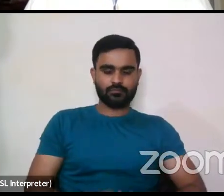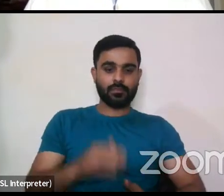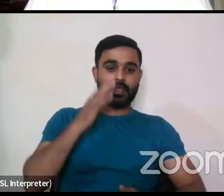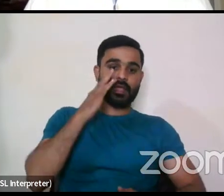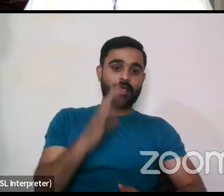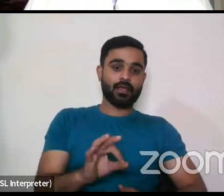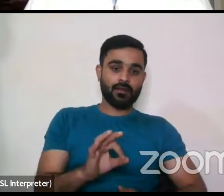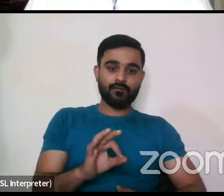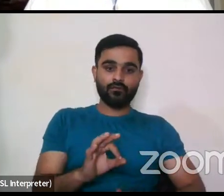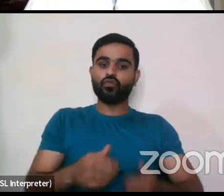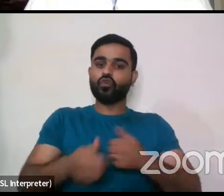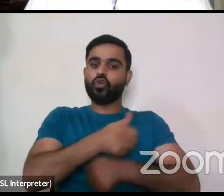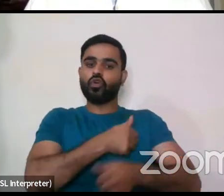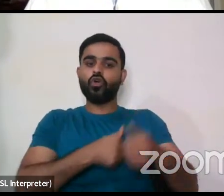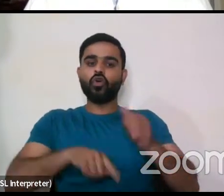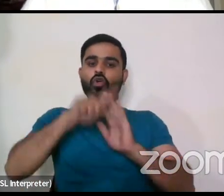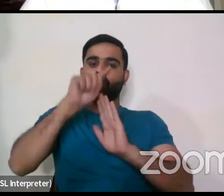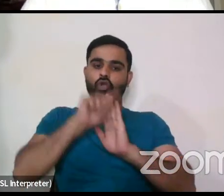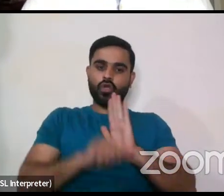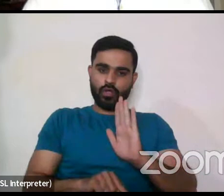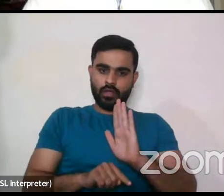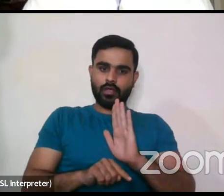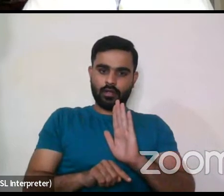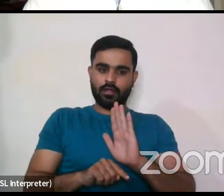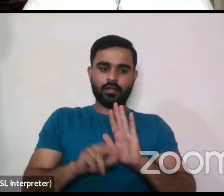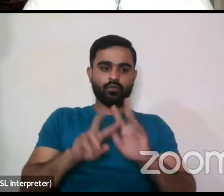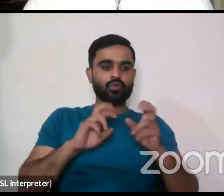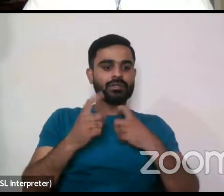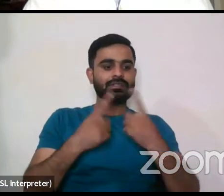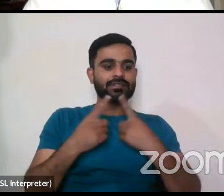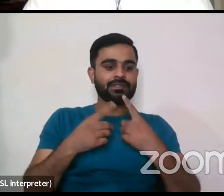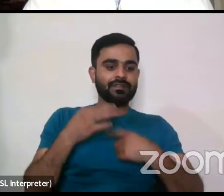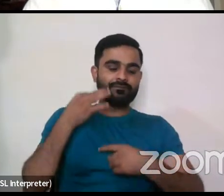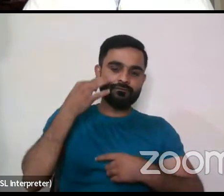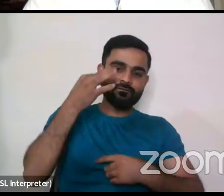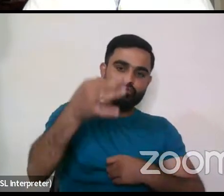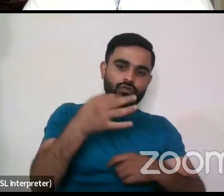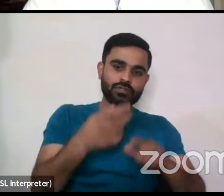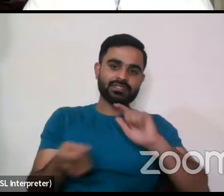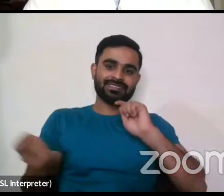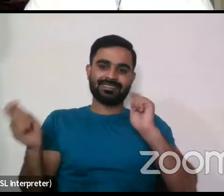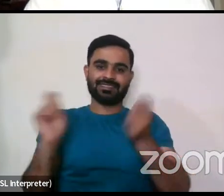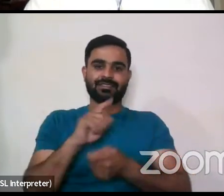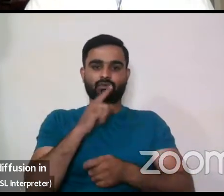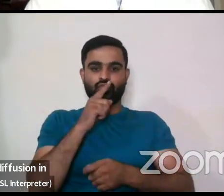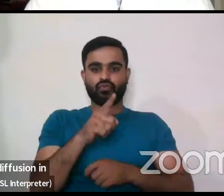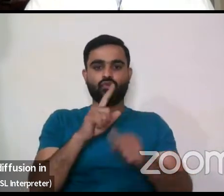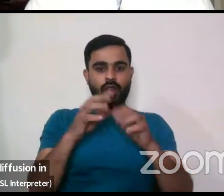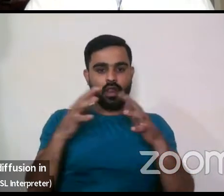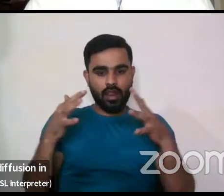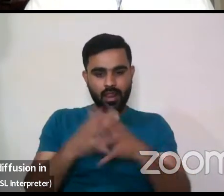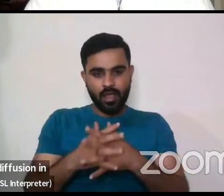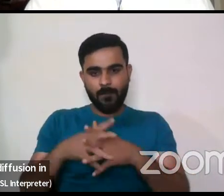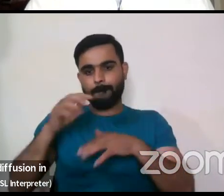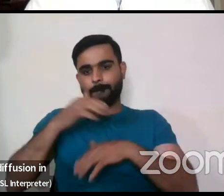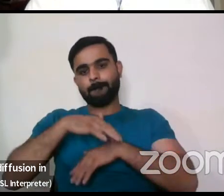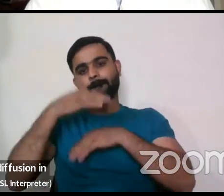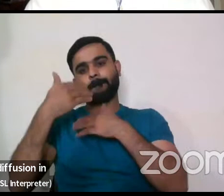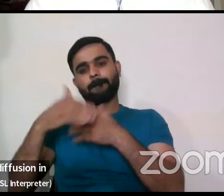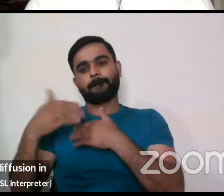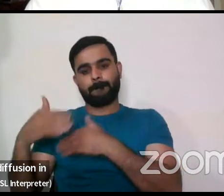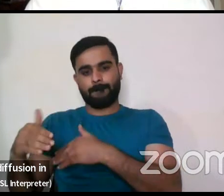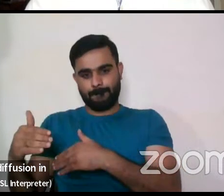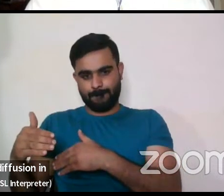importance of a competition policy, when we talk about diffusion and transfer, because often when the law is a limiting